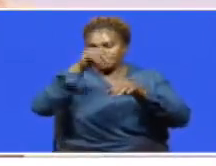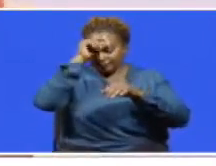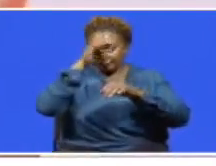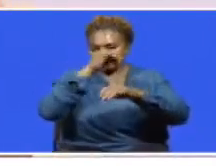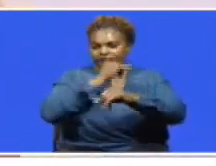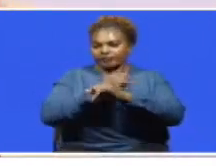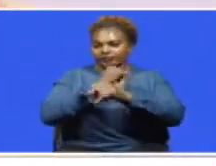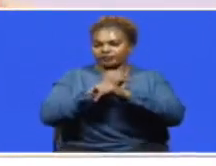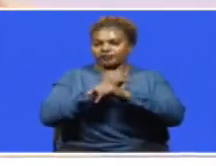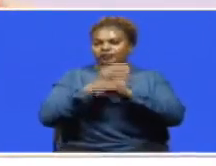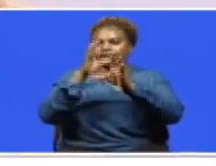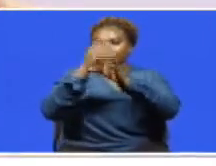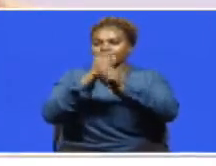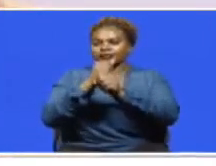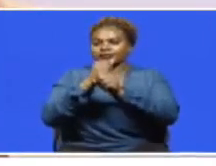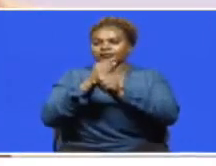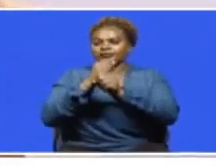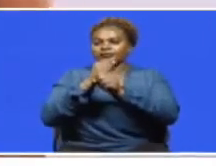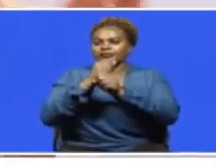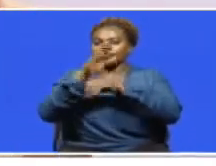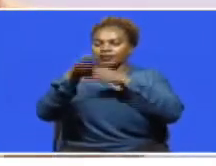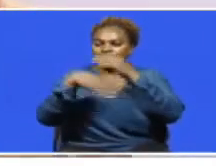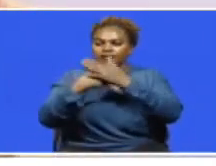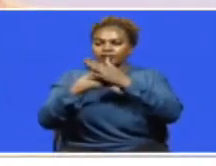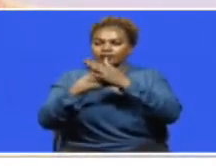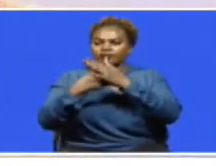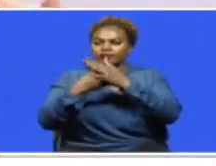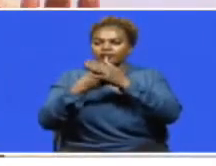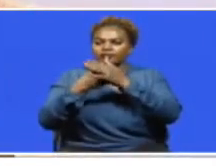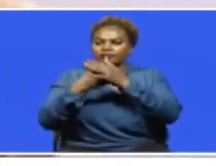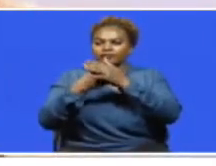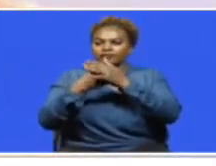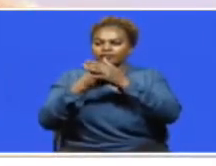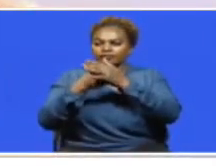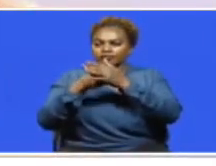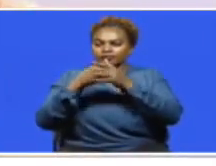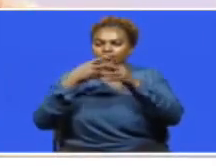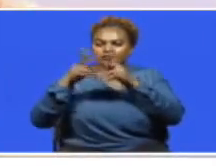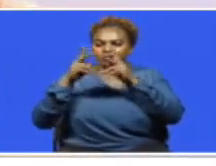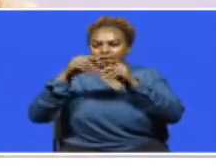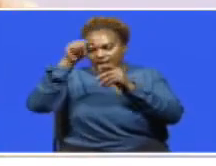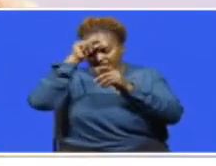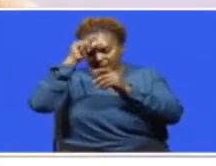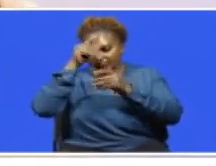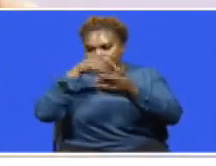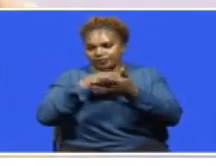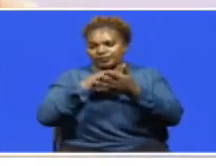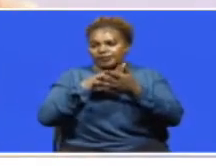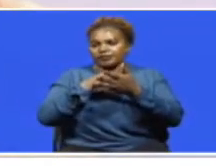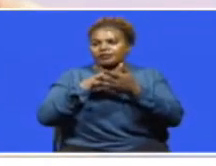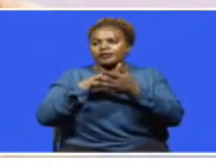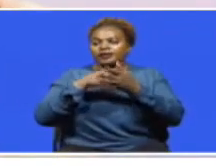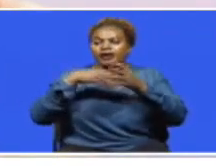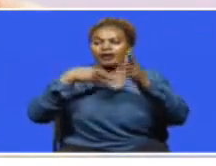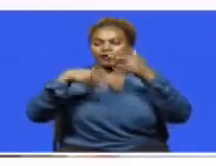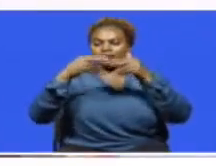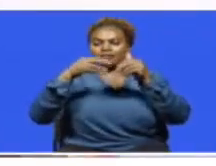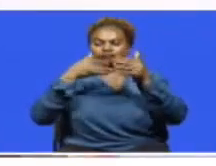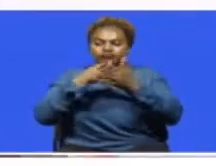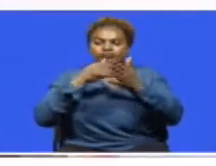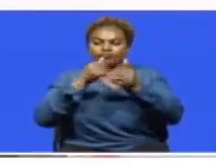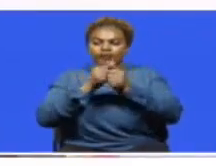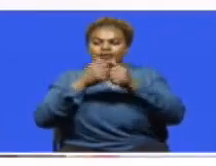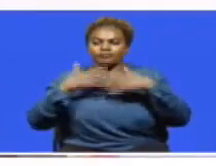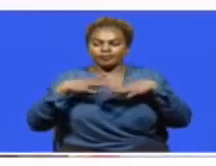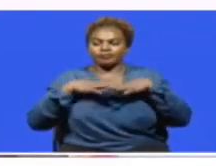institutions, government bodies such as parastatals, the whole sort of contingent establishment of government highly interacts with the population.